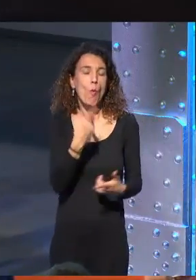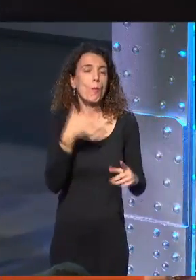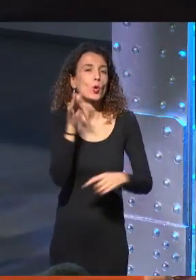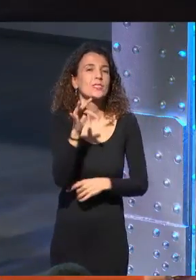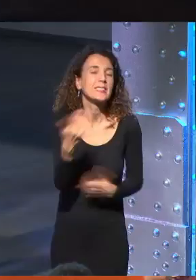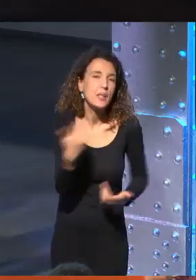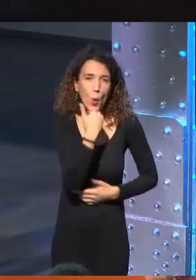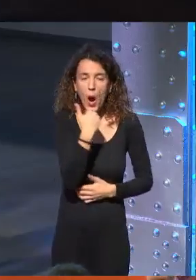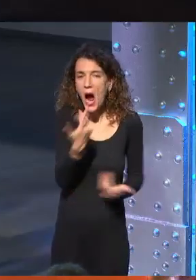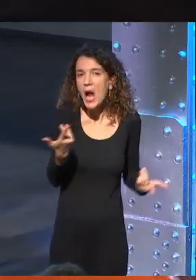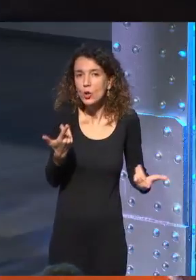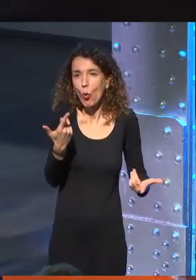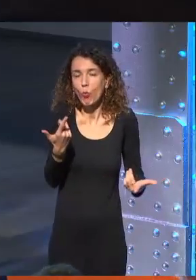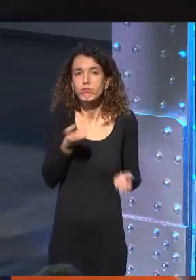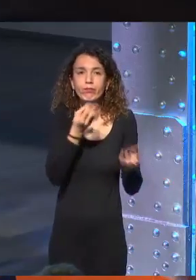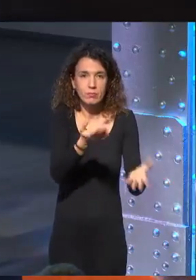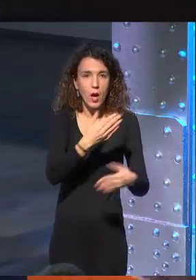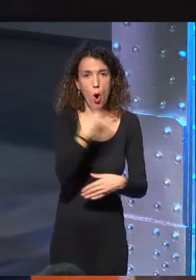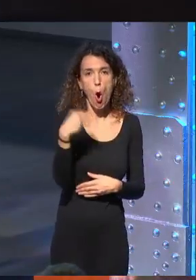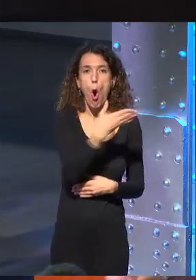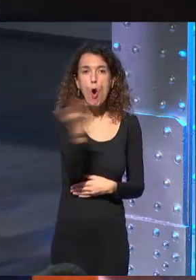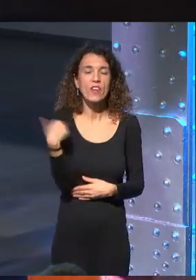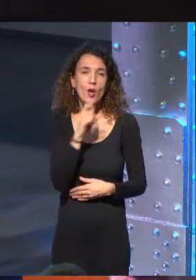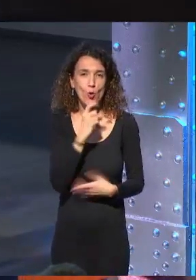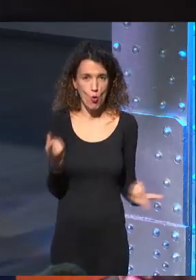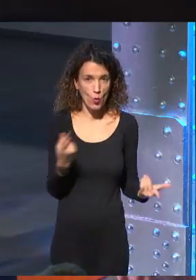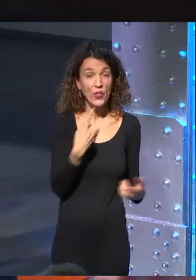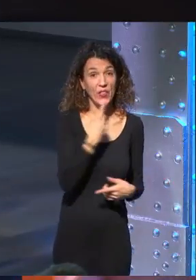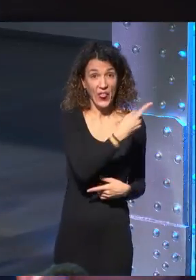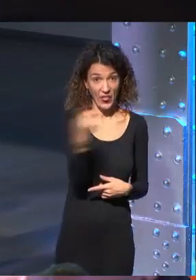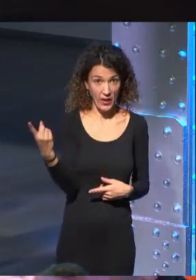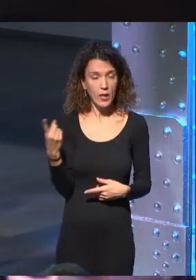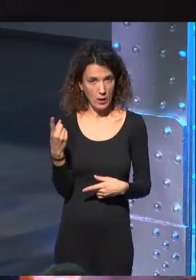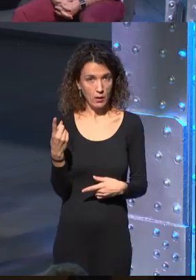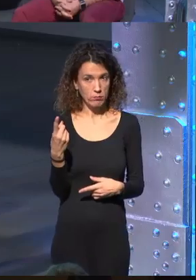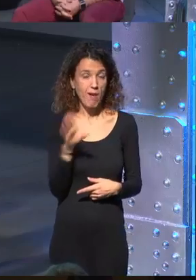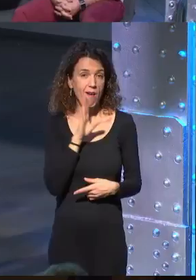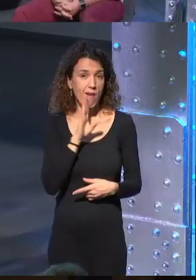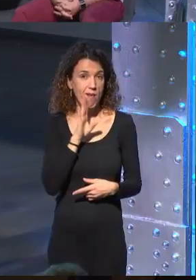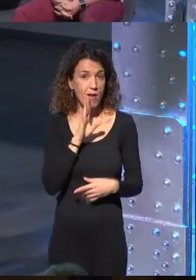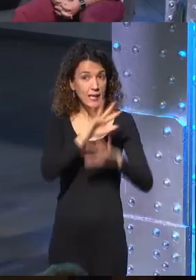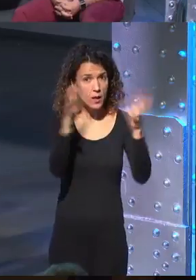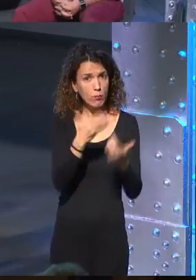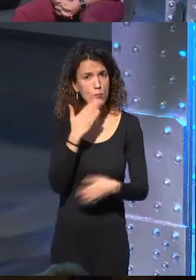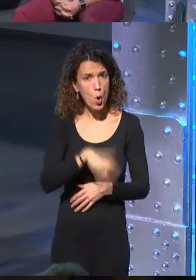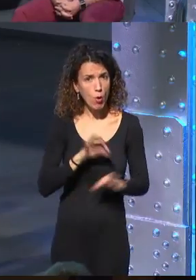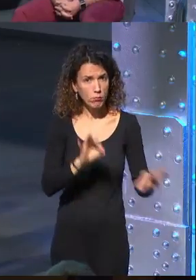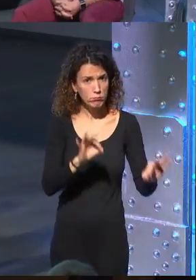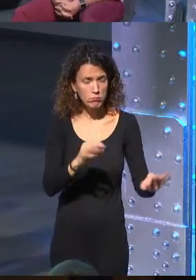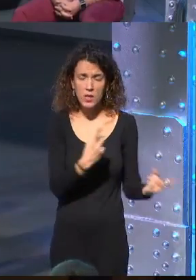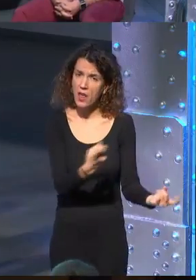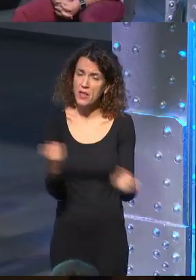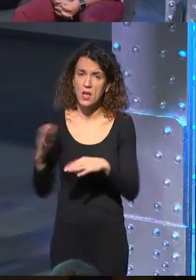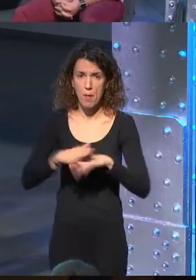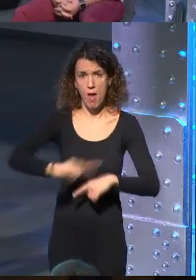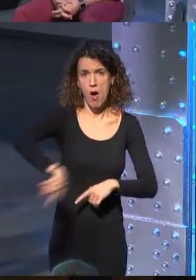of education, awareness, etc. could we have in terms of safety? Well, I would like to tell them that